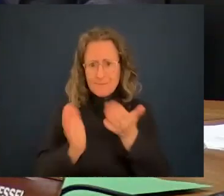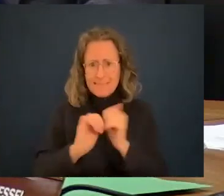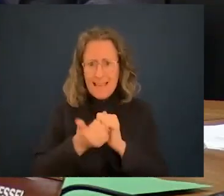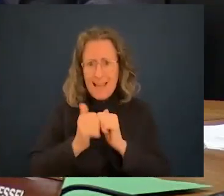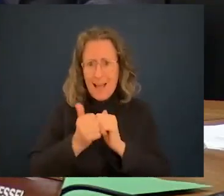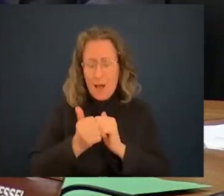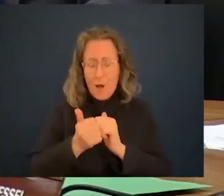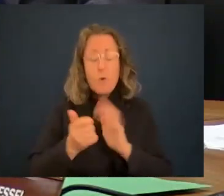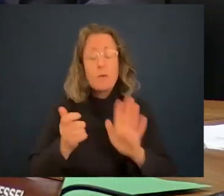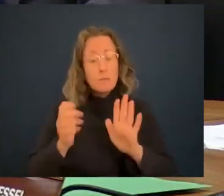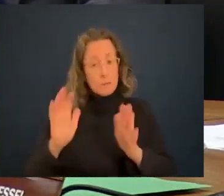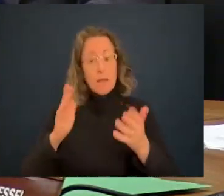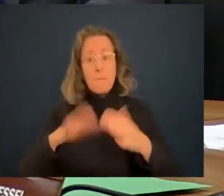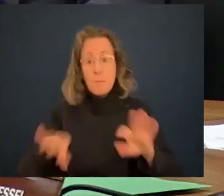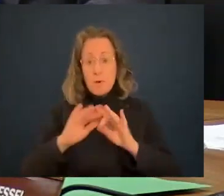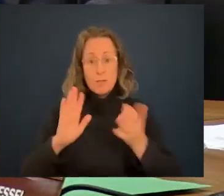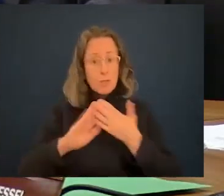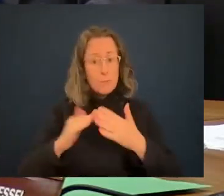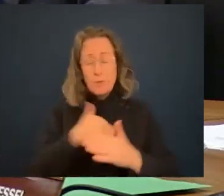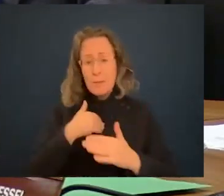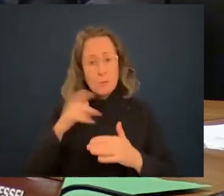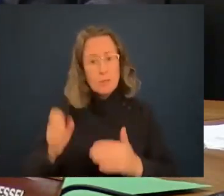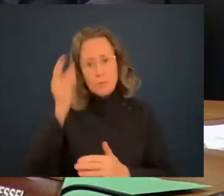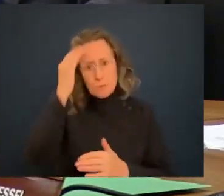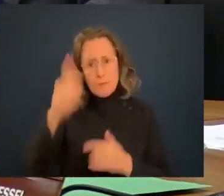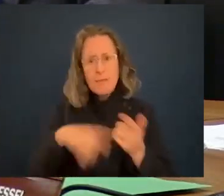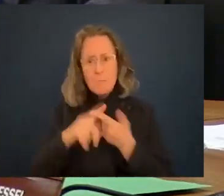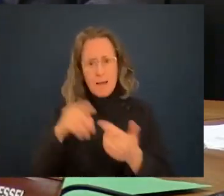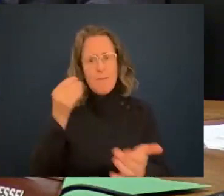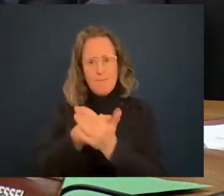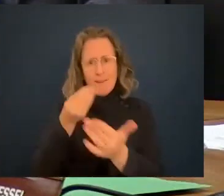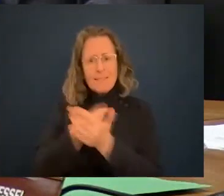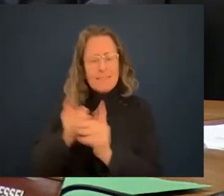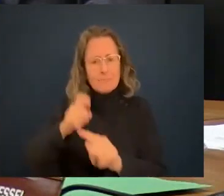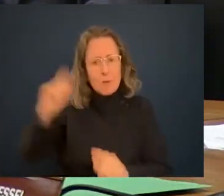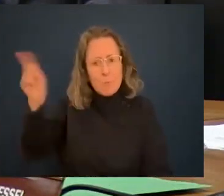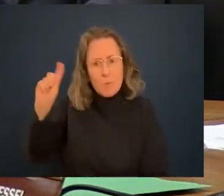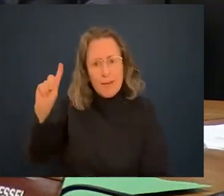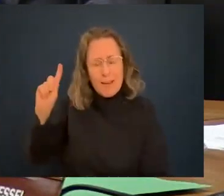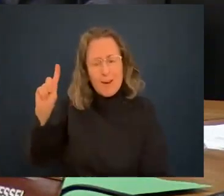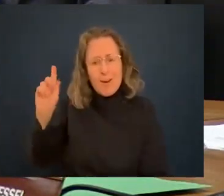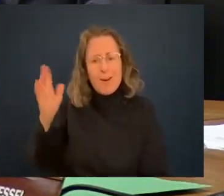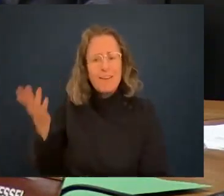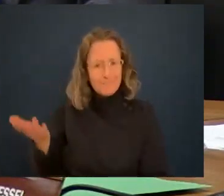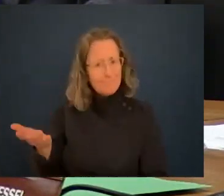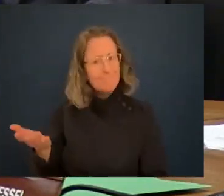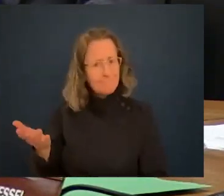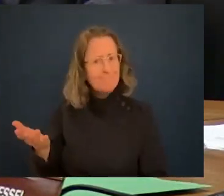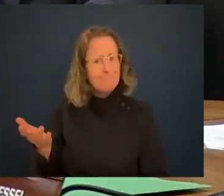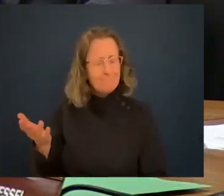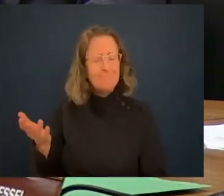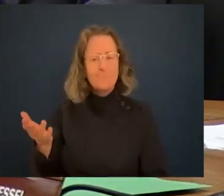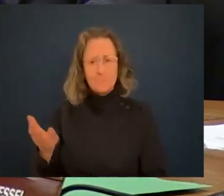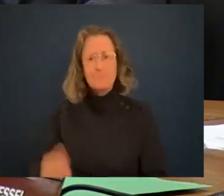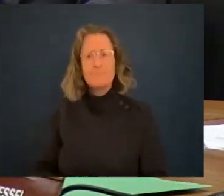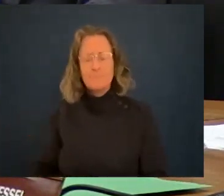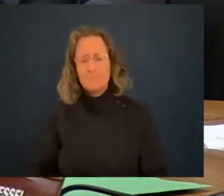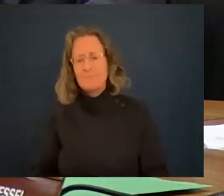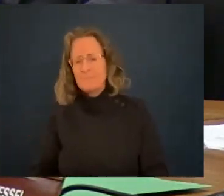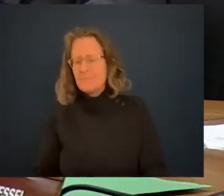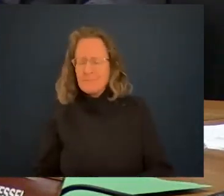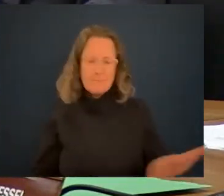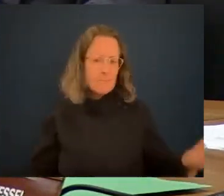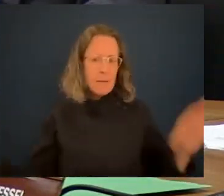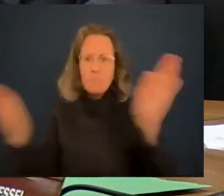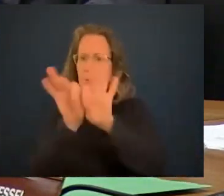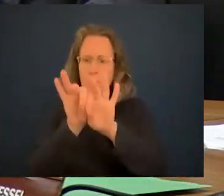this to be thinking about that as well the the funding source and so um this is yeah it's very important to me that this is a part